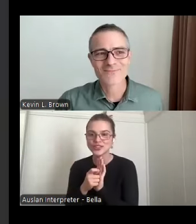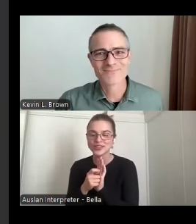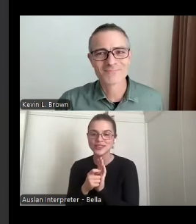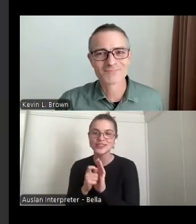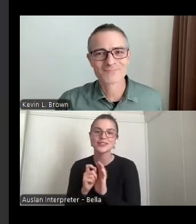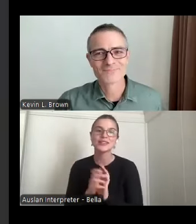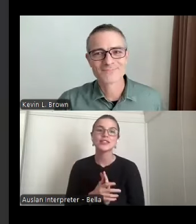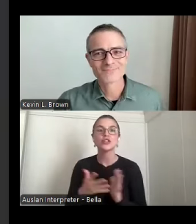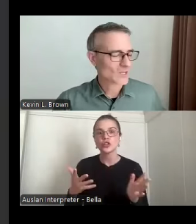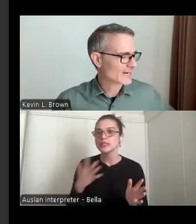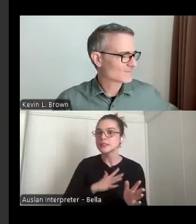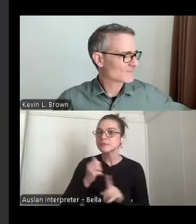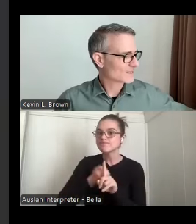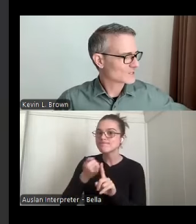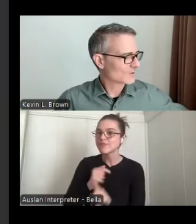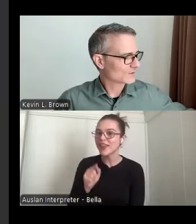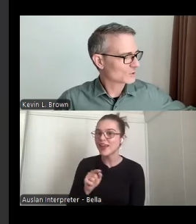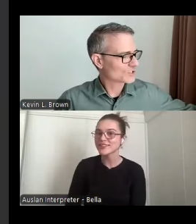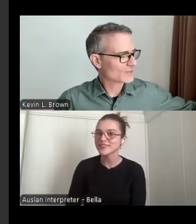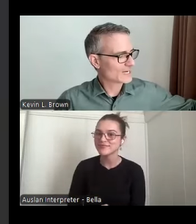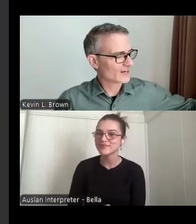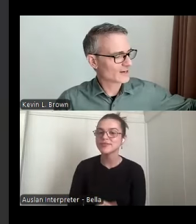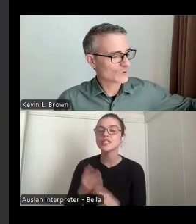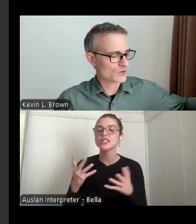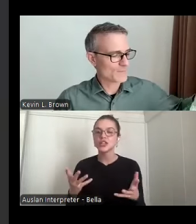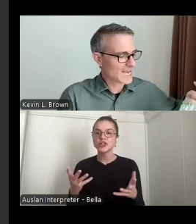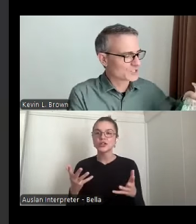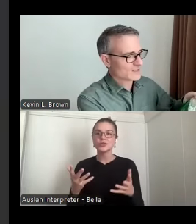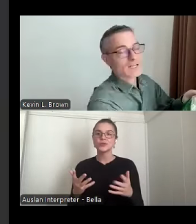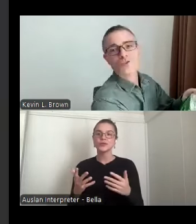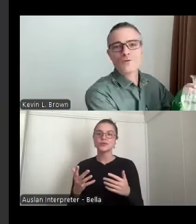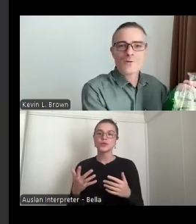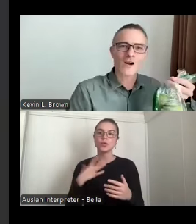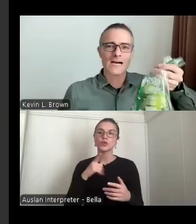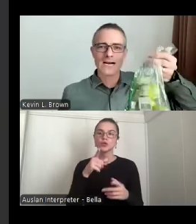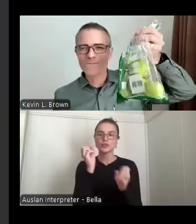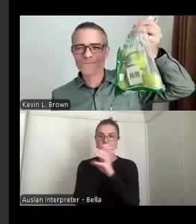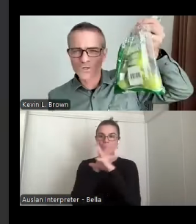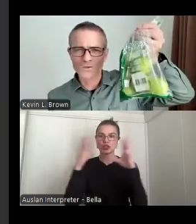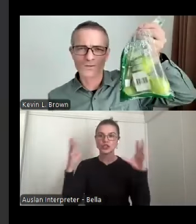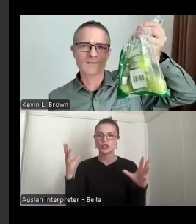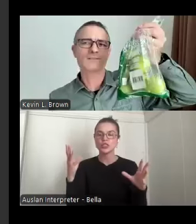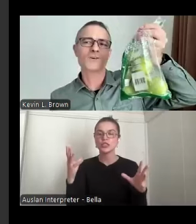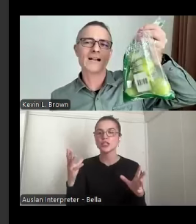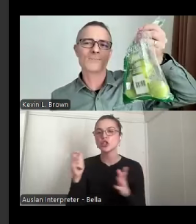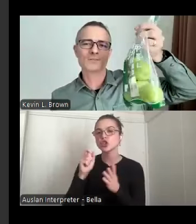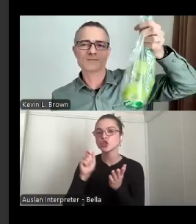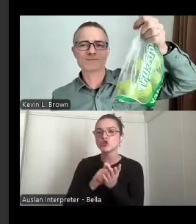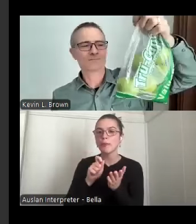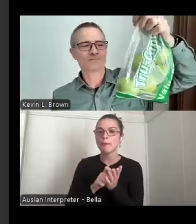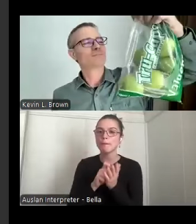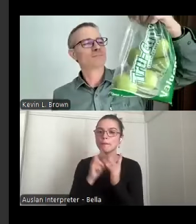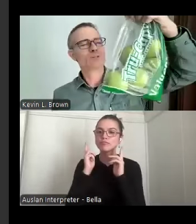emphasize it. All right, so little show and tell here. I want you to imagine a supermarket aisle full of green